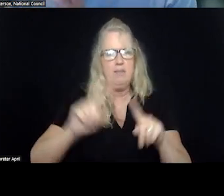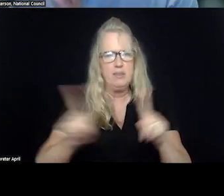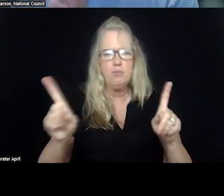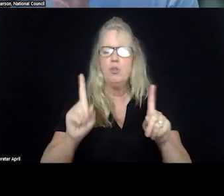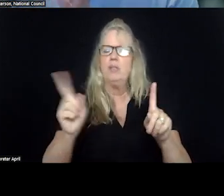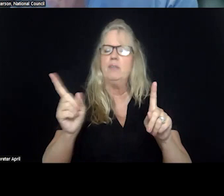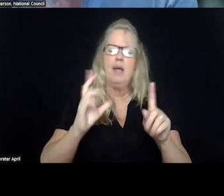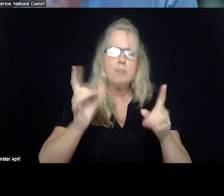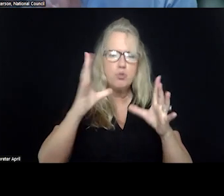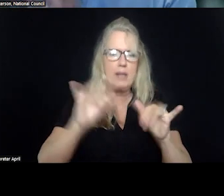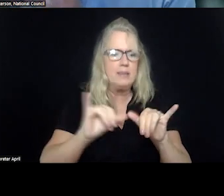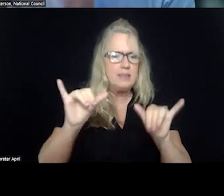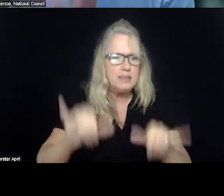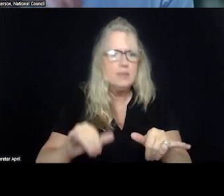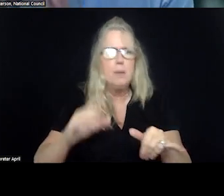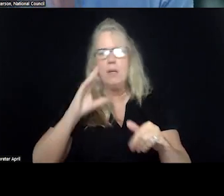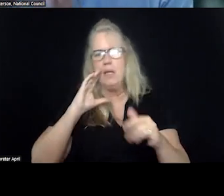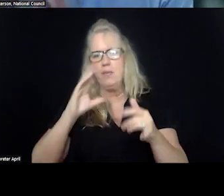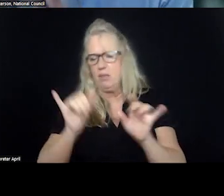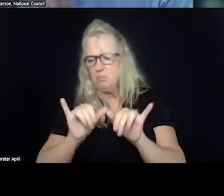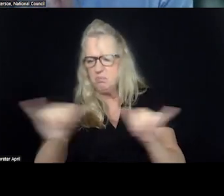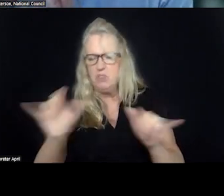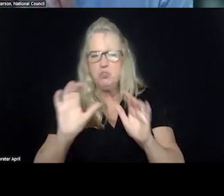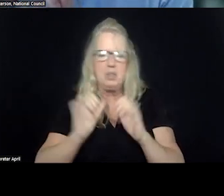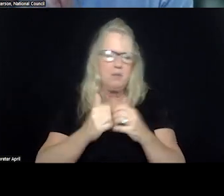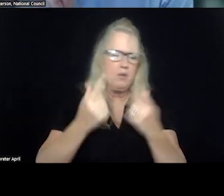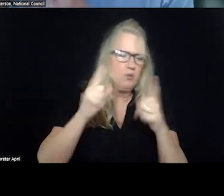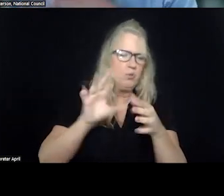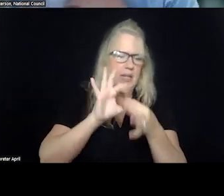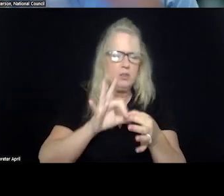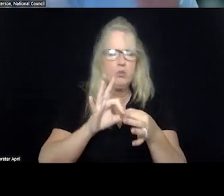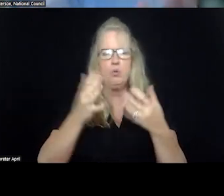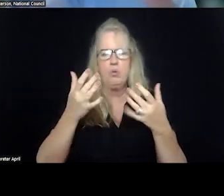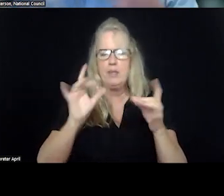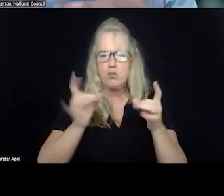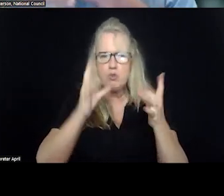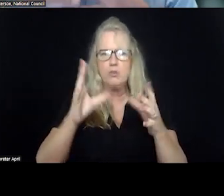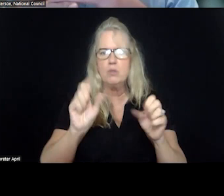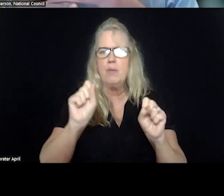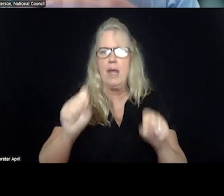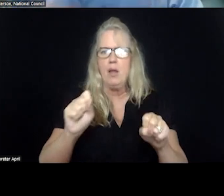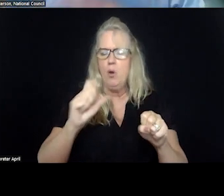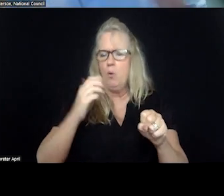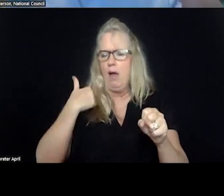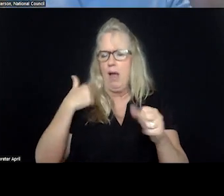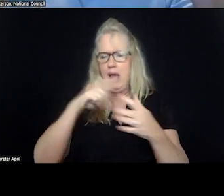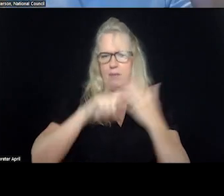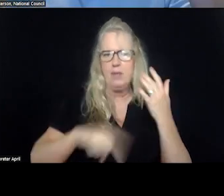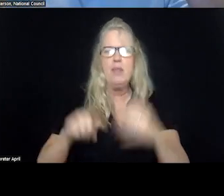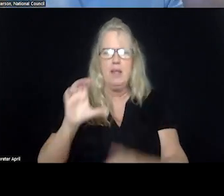separate mechanisms paying for kind of those components around mobile crisis and other related efforts. They'll be able to have that